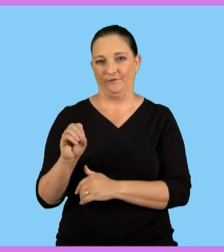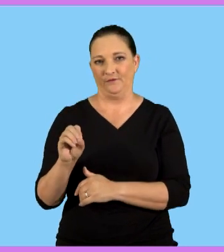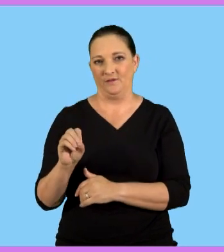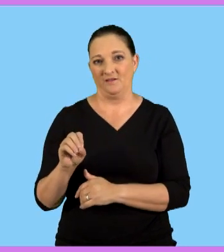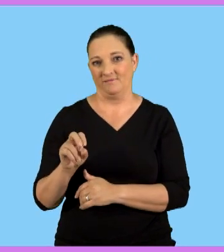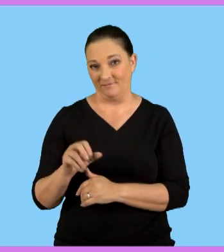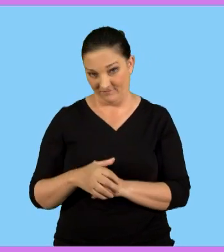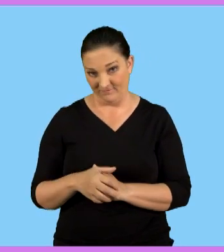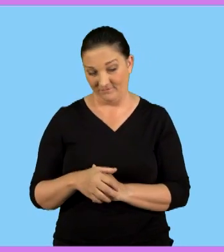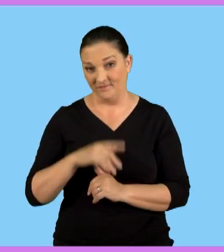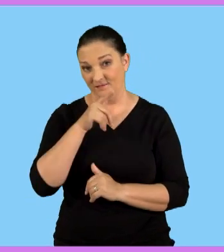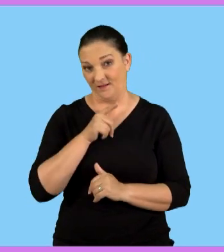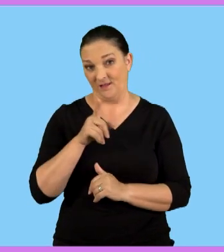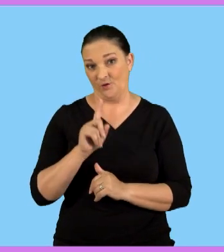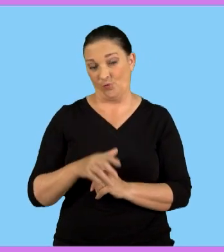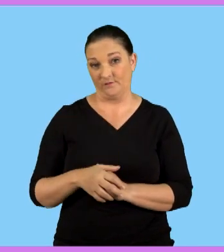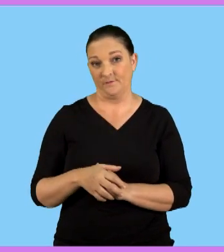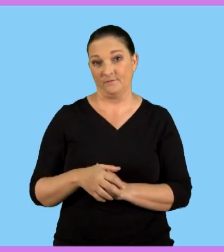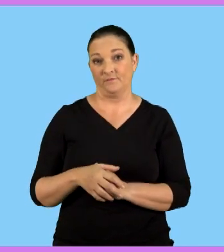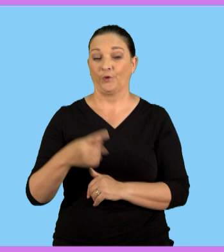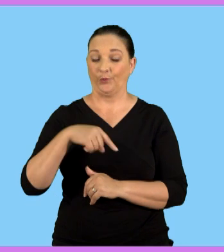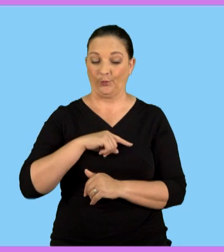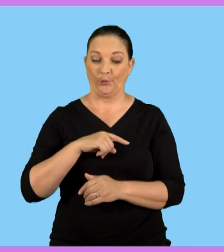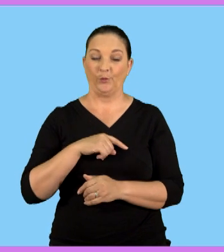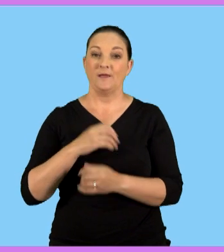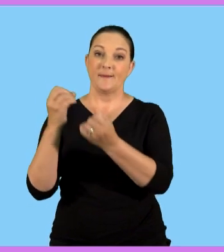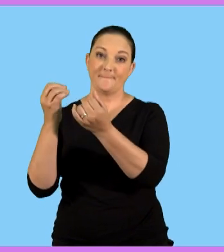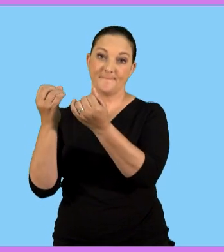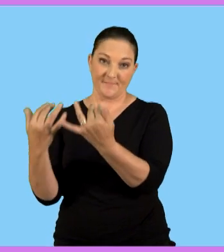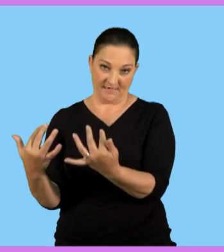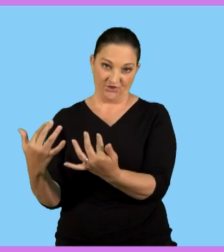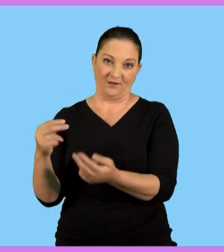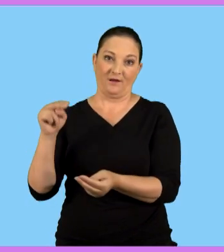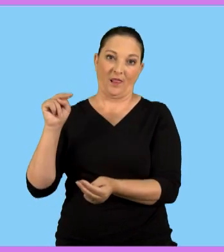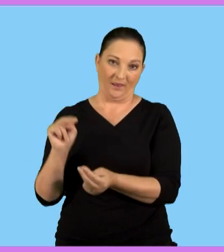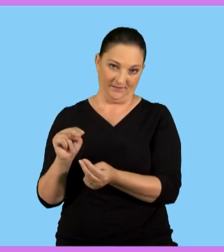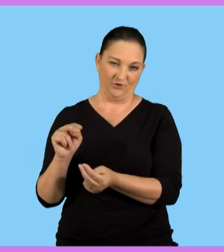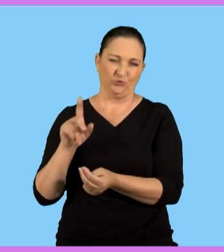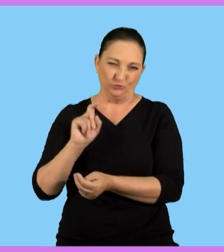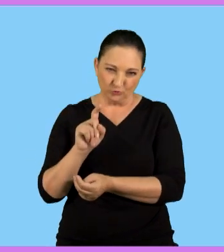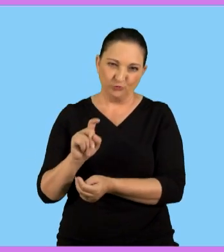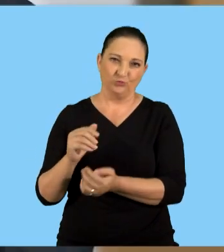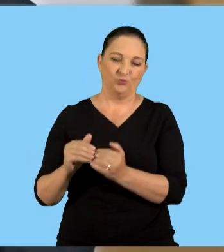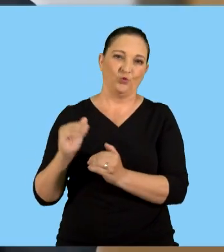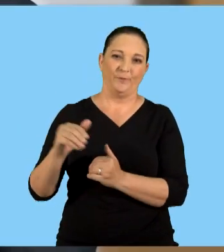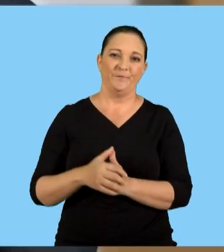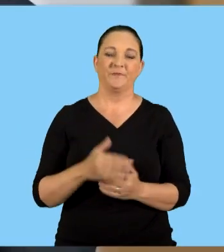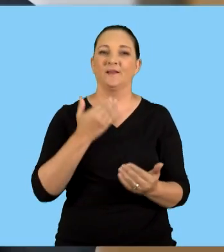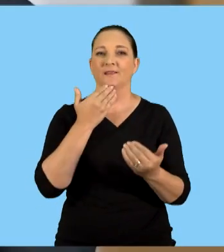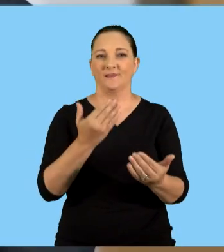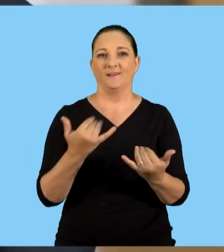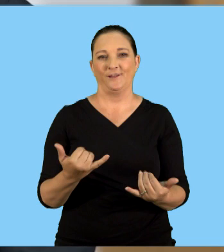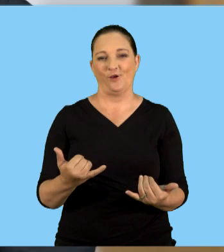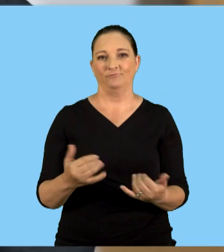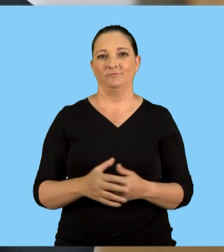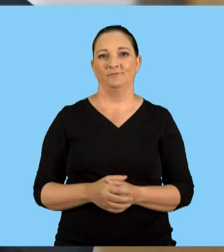Rand. And this tells us that we actually budgeted less than we should have. Thanks everyone for